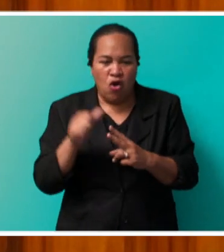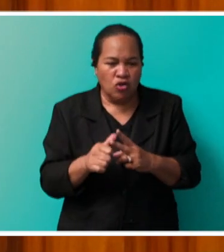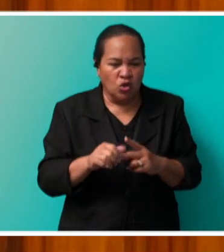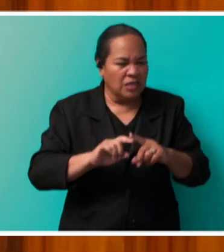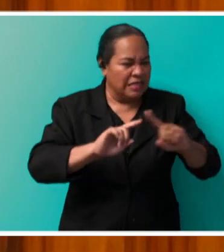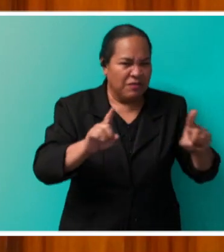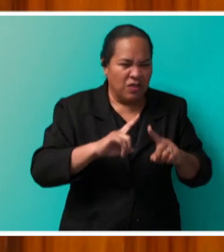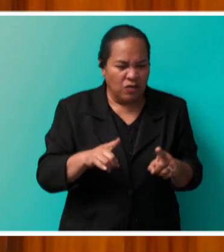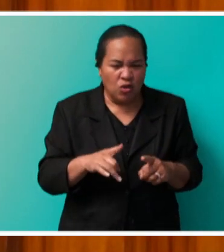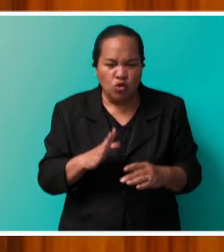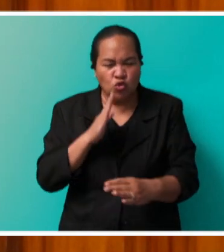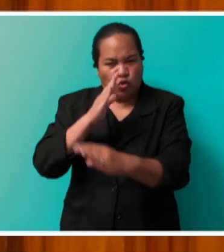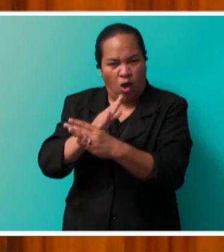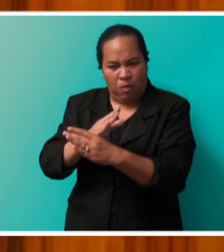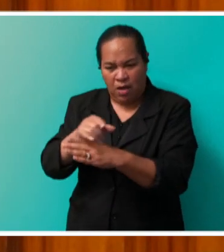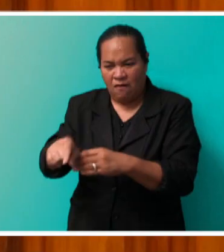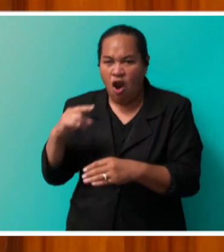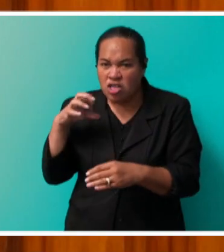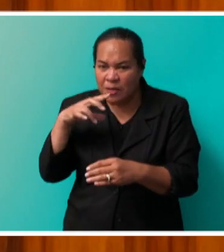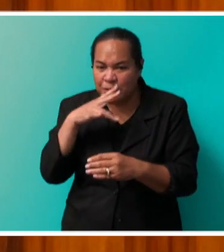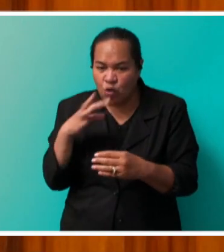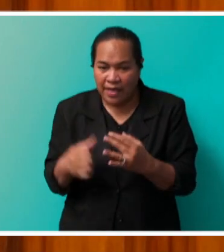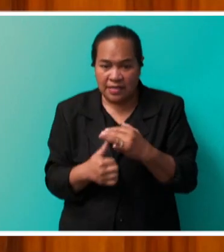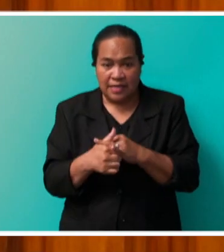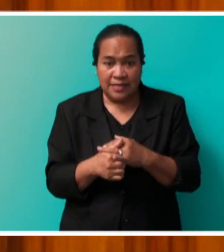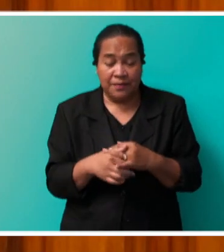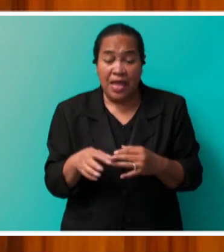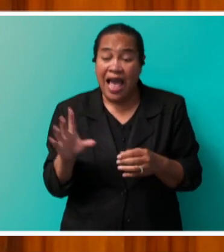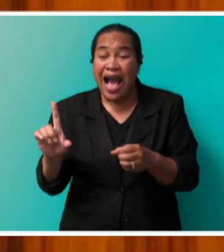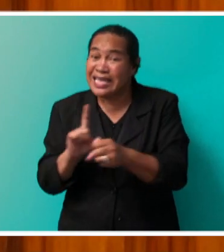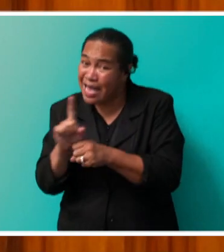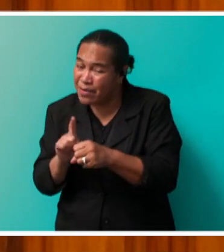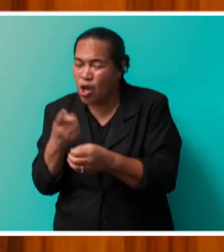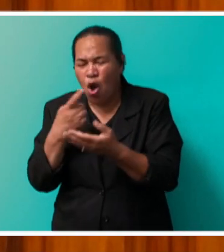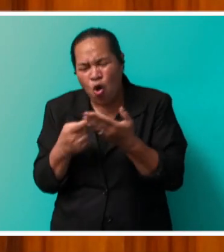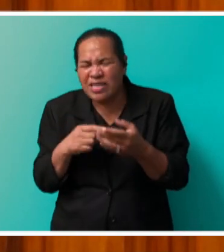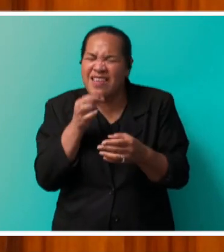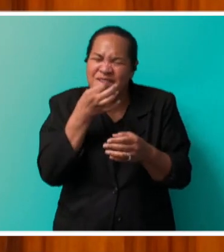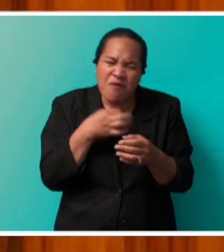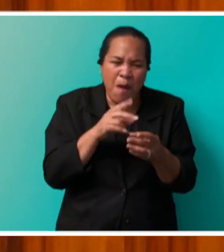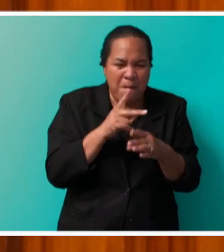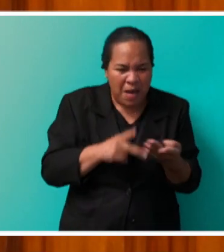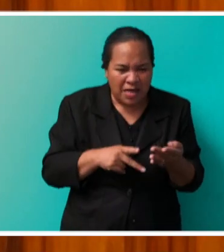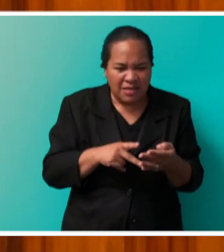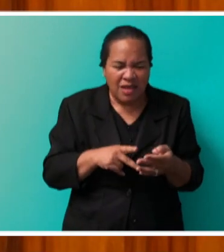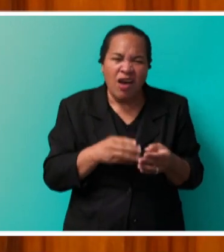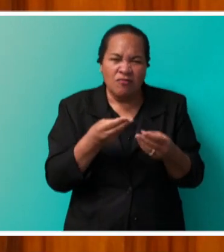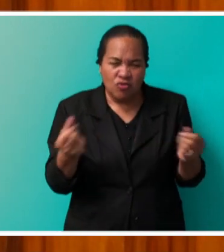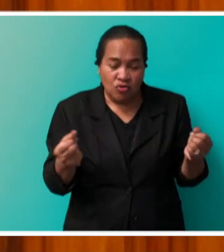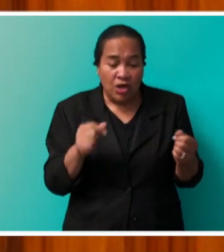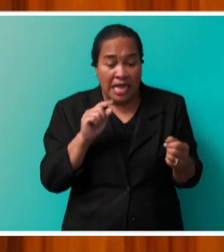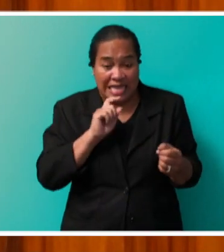access. Honorable Speaker, chemical treatment is only part of the solution. If timber is incorrectly specified, or